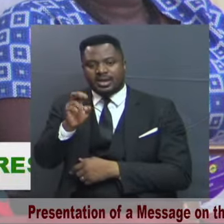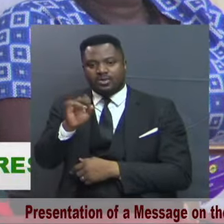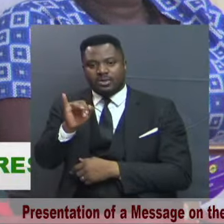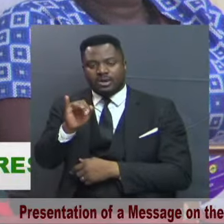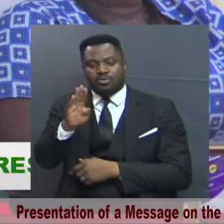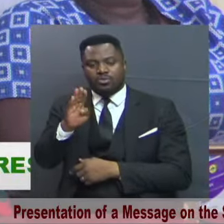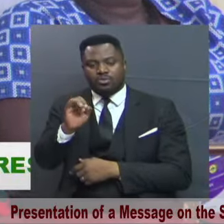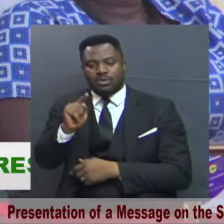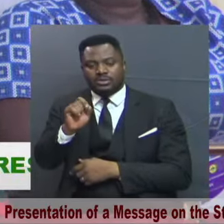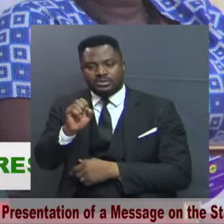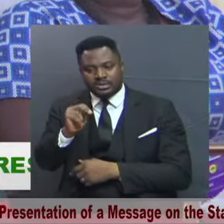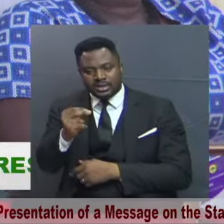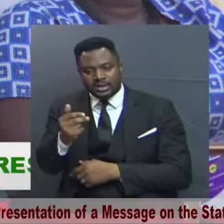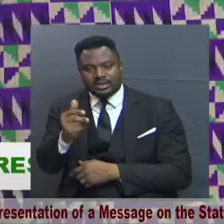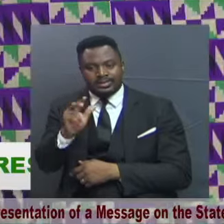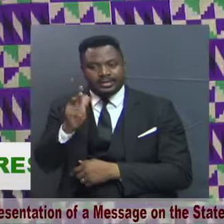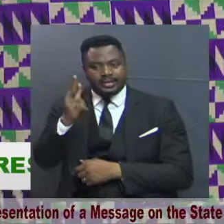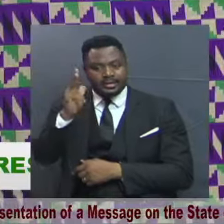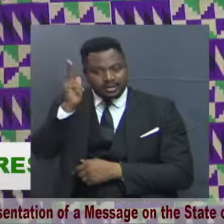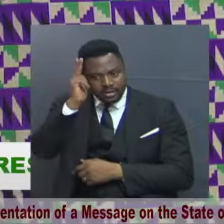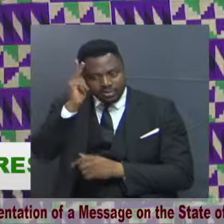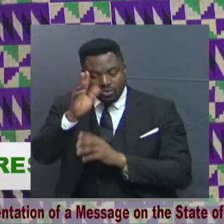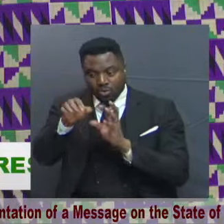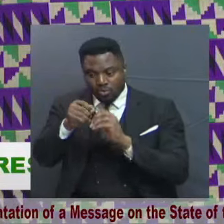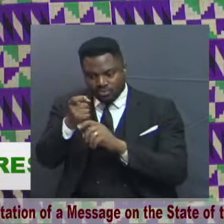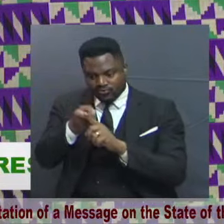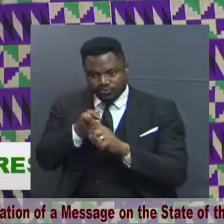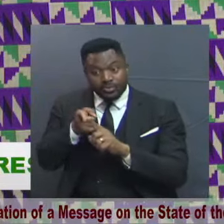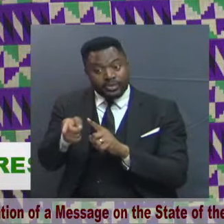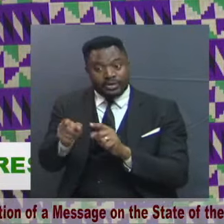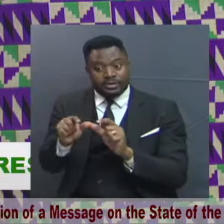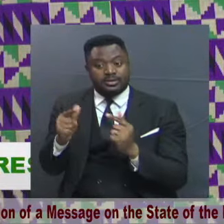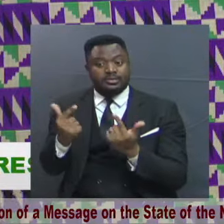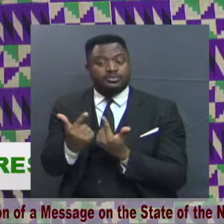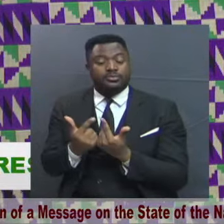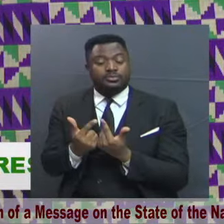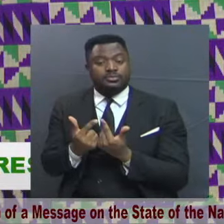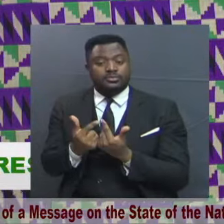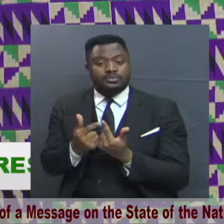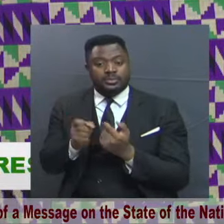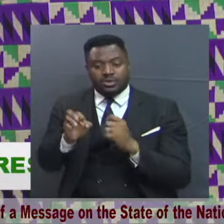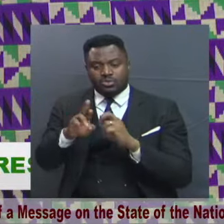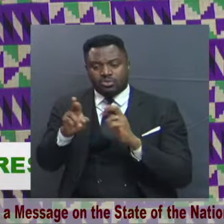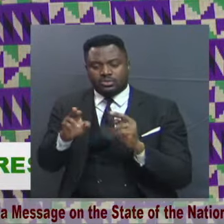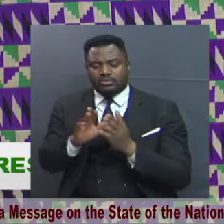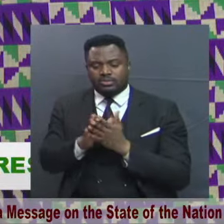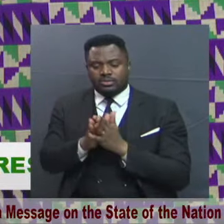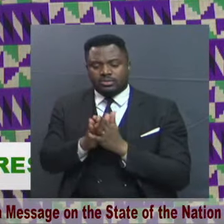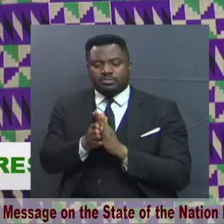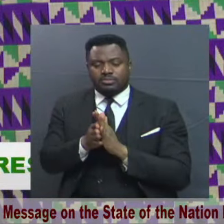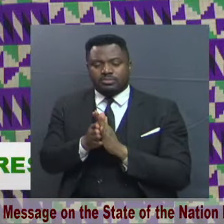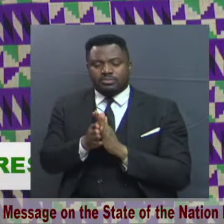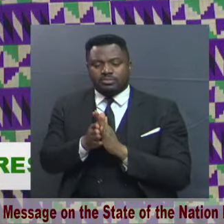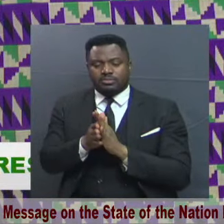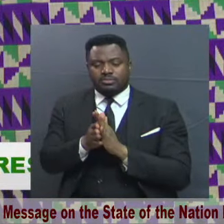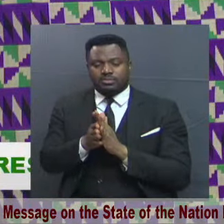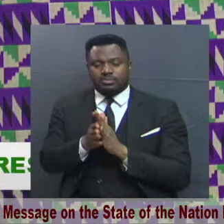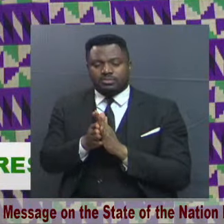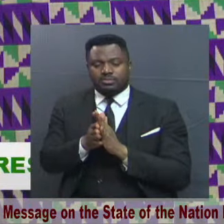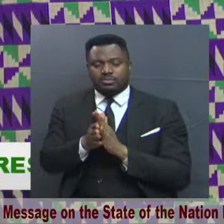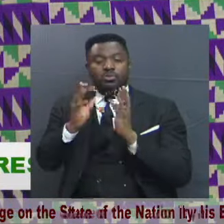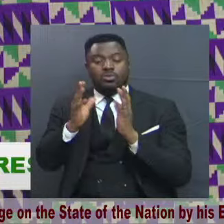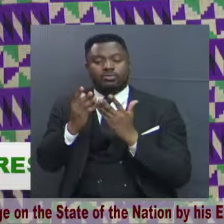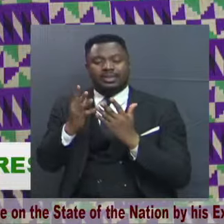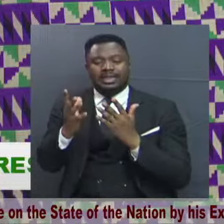saman and Steven A were discovered in nature the results became evident to us and the world it